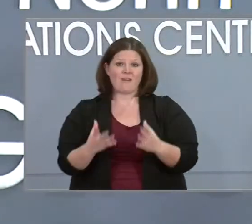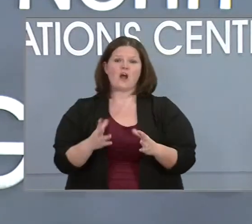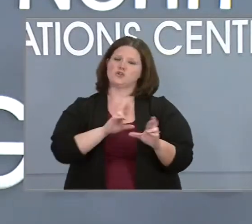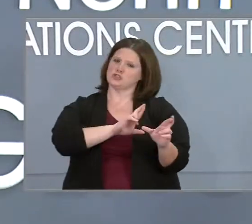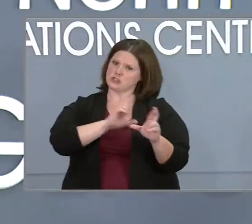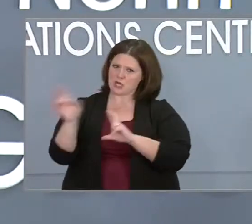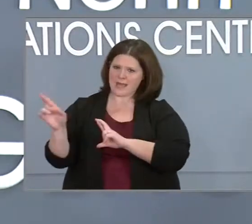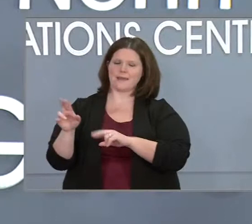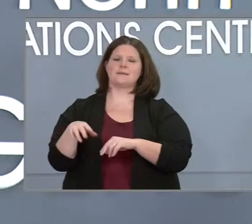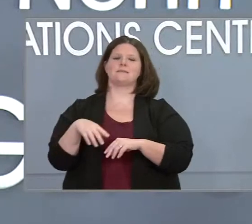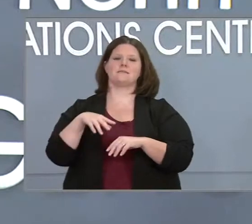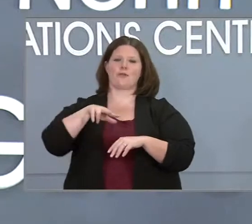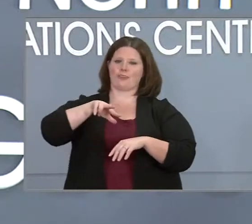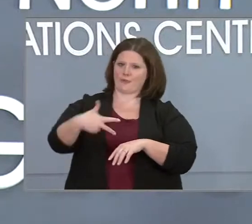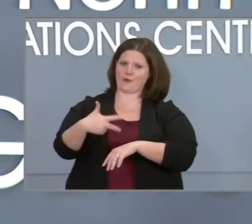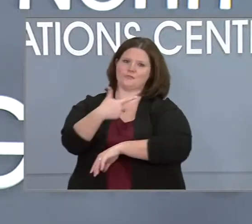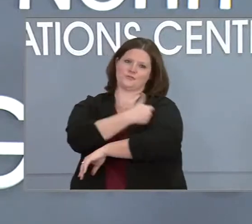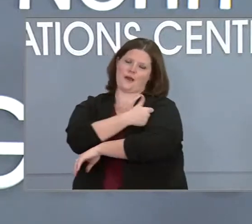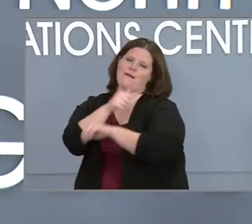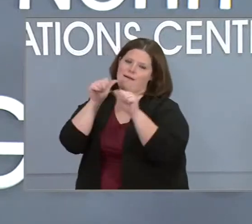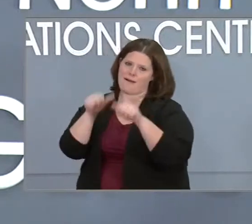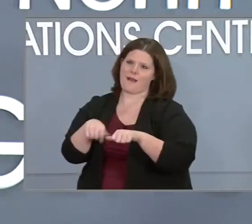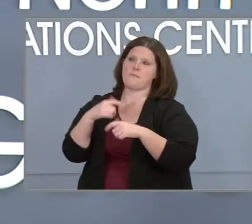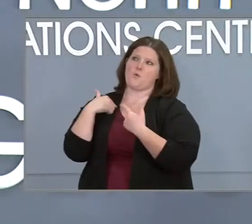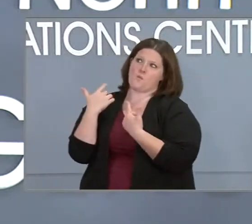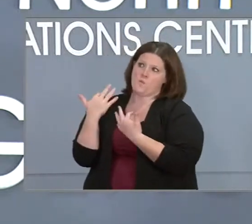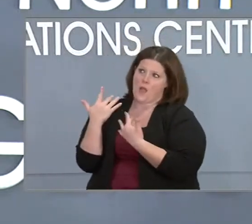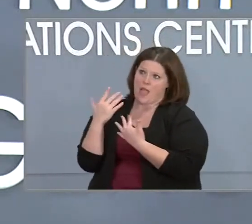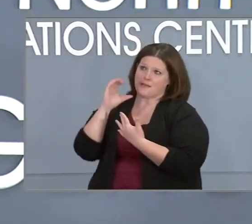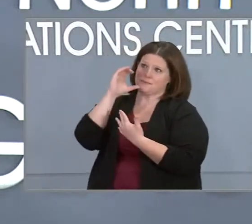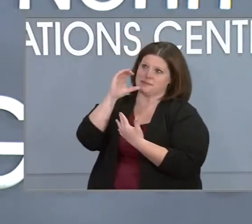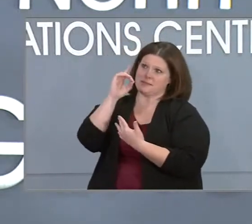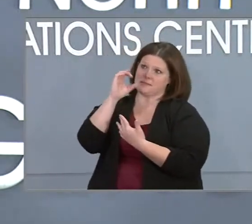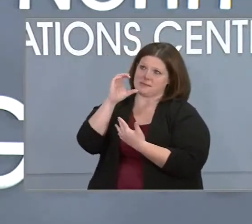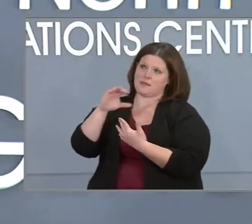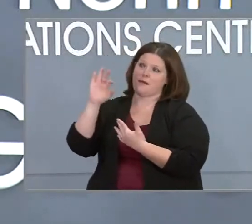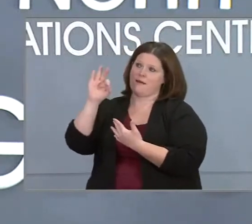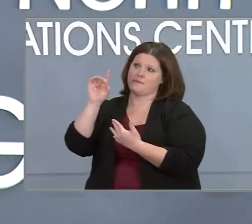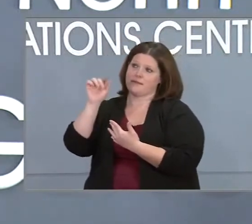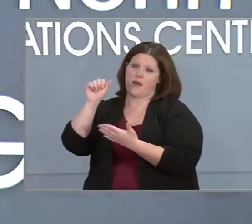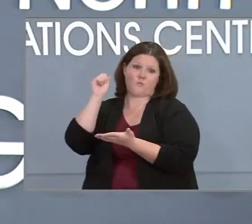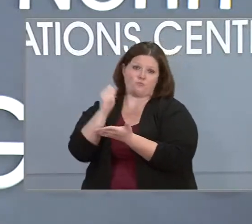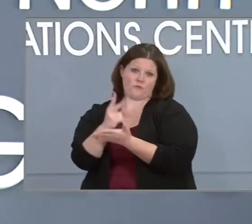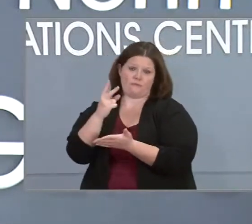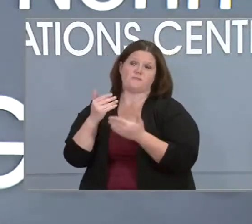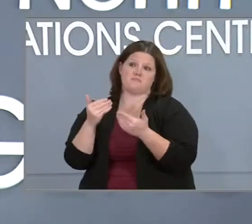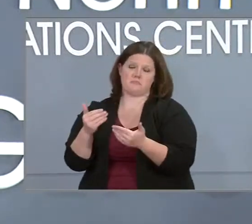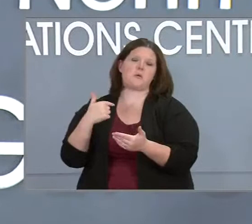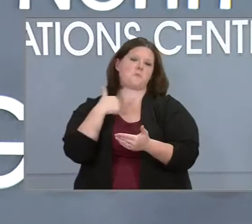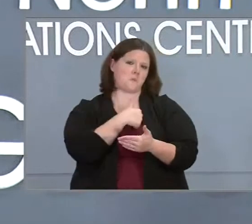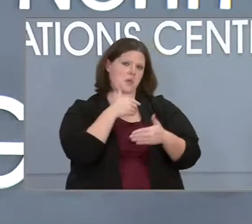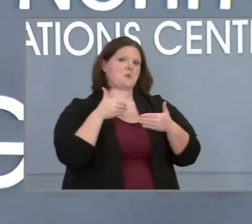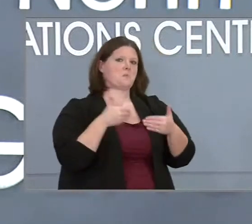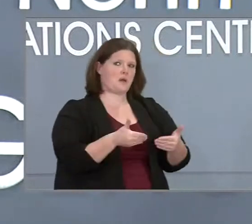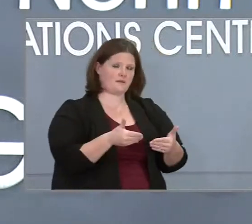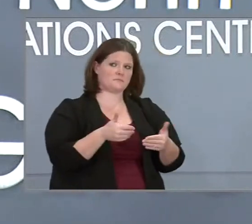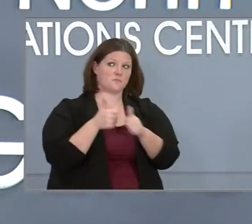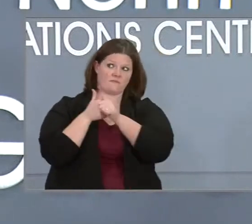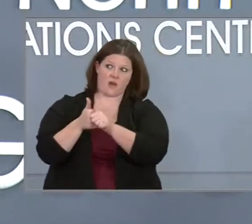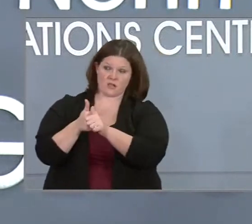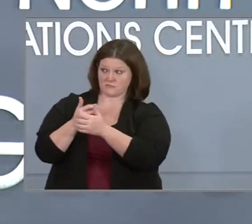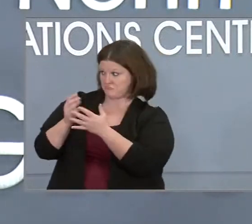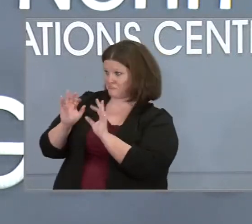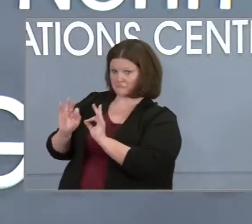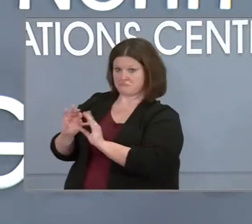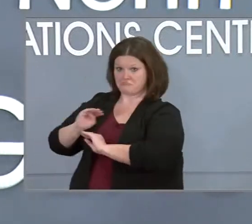Pfizer shots for people when approval is given. Dr. Cohen, she says that does